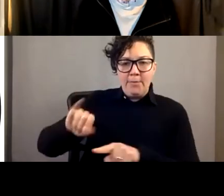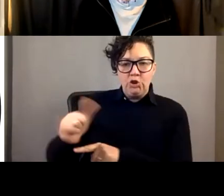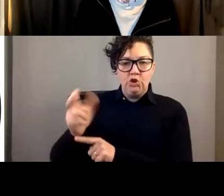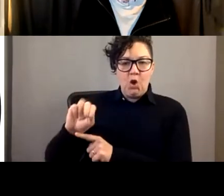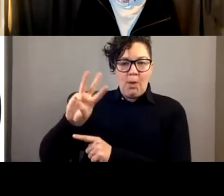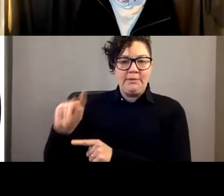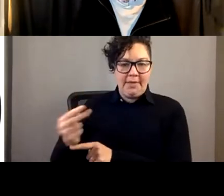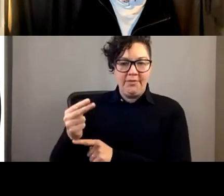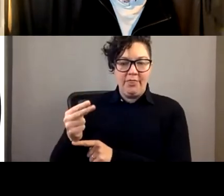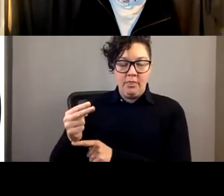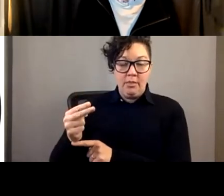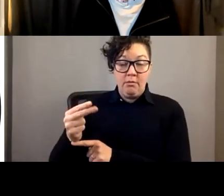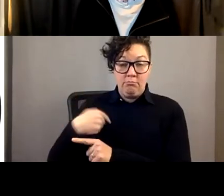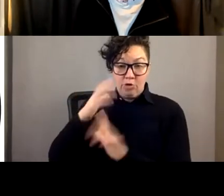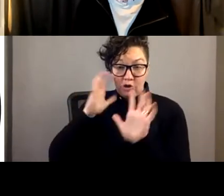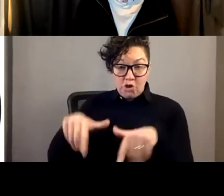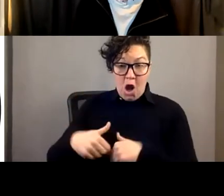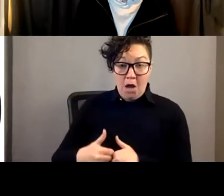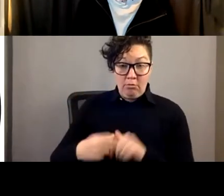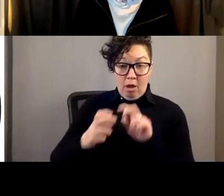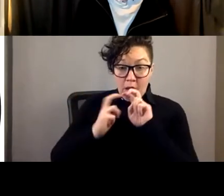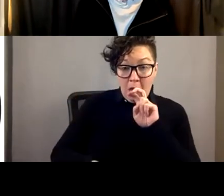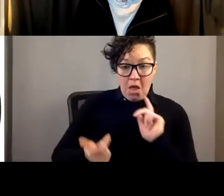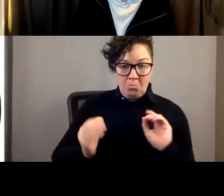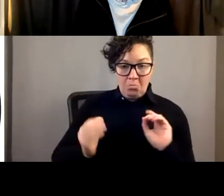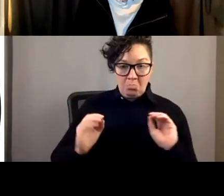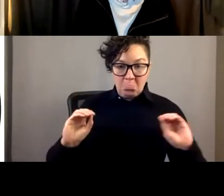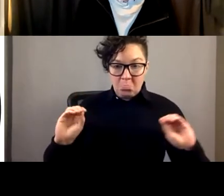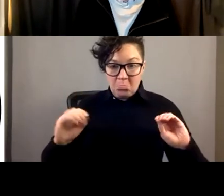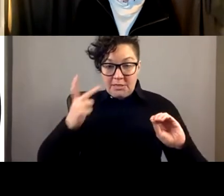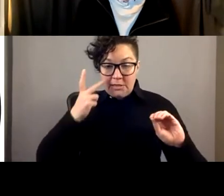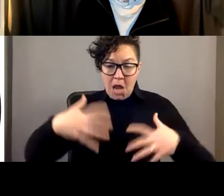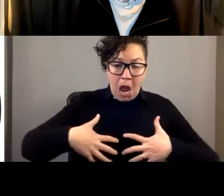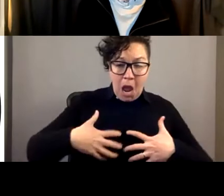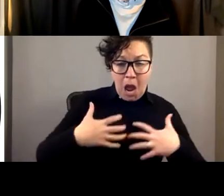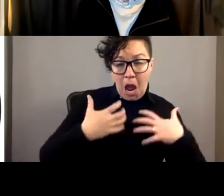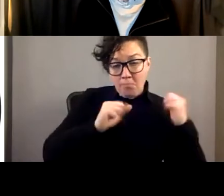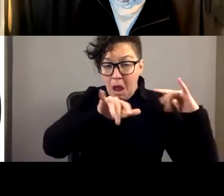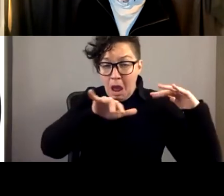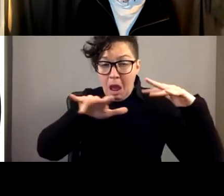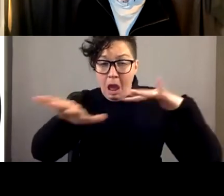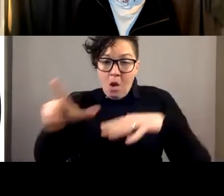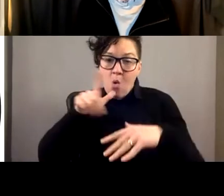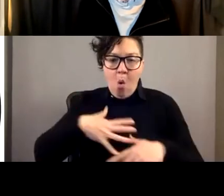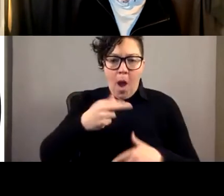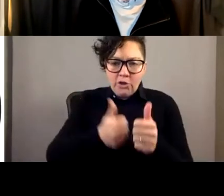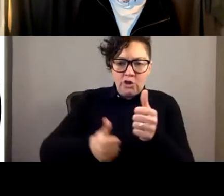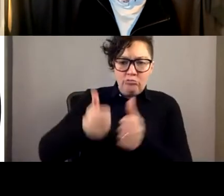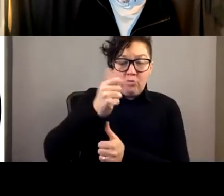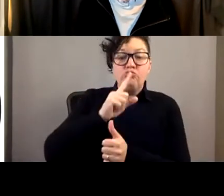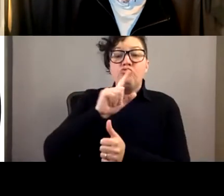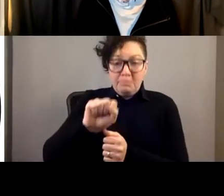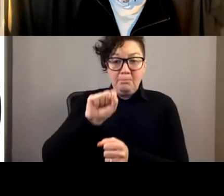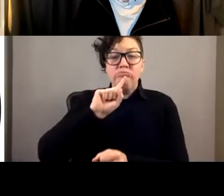shocking or surprising to me to see this enraged mob of white supremacists literally breaking down the door of